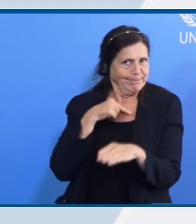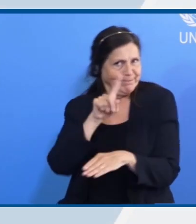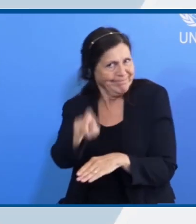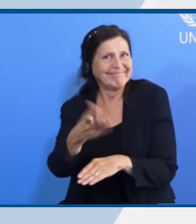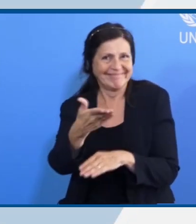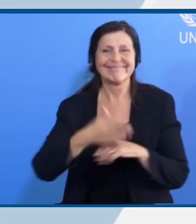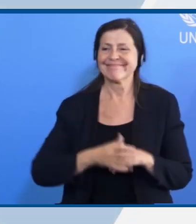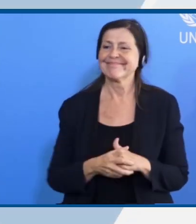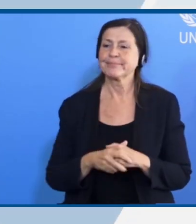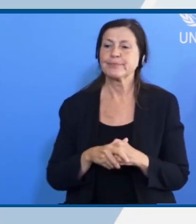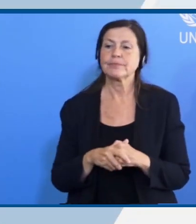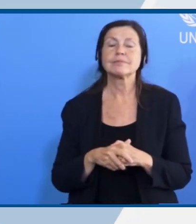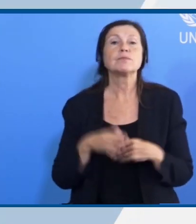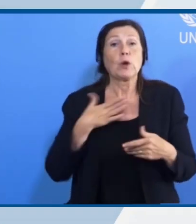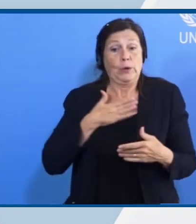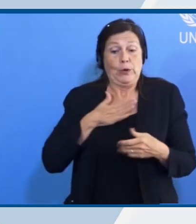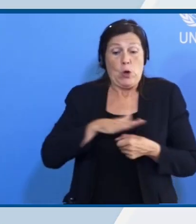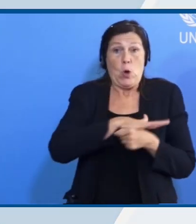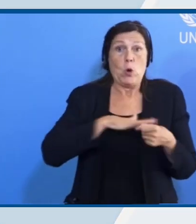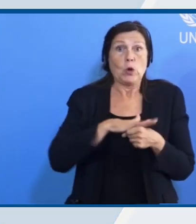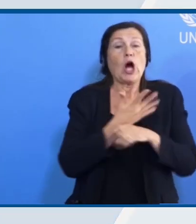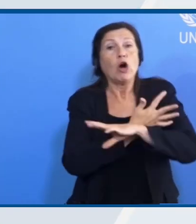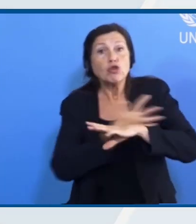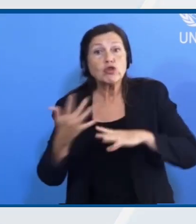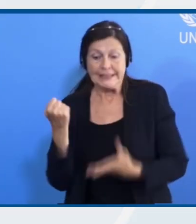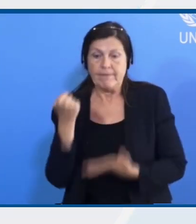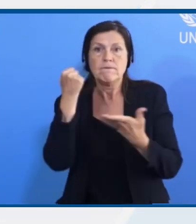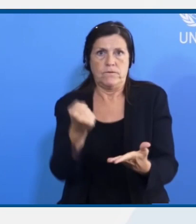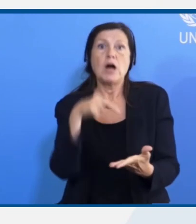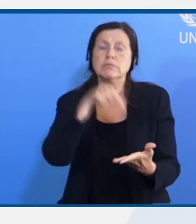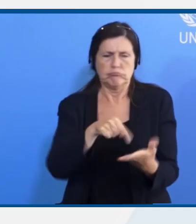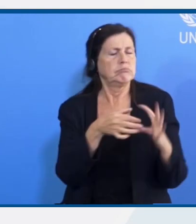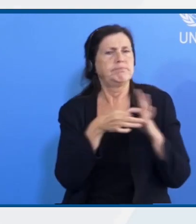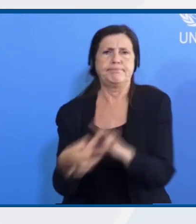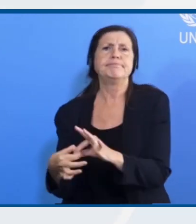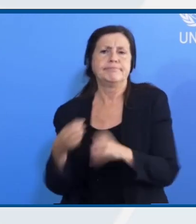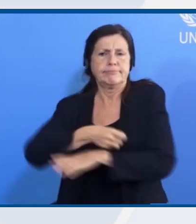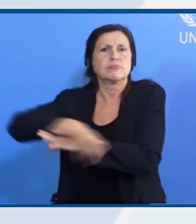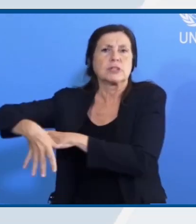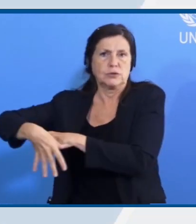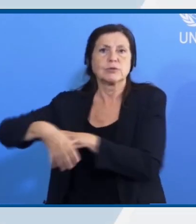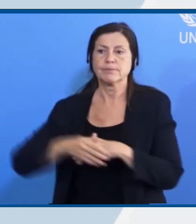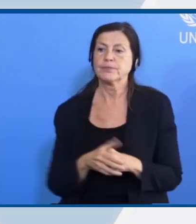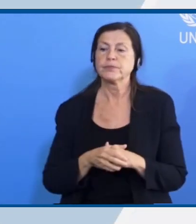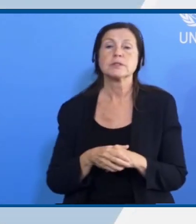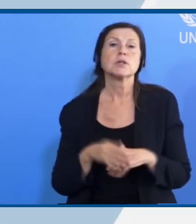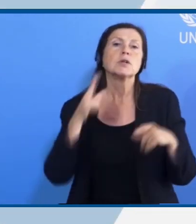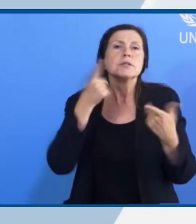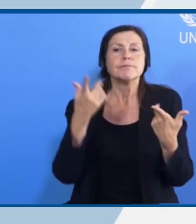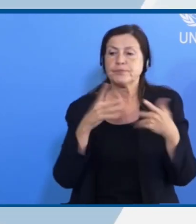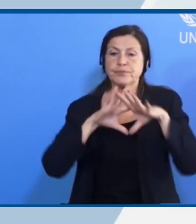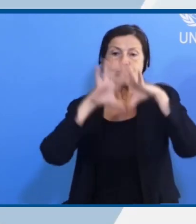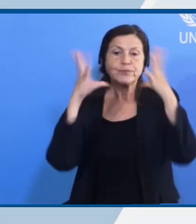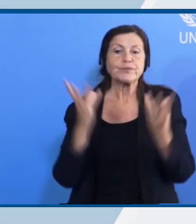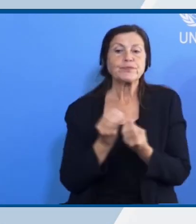answer. Are local green funds useful? Yes, I would say. And I'll interpret funds broadly here